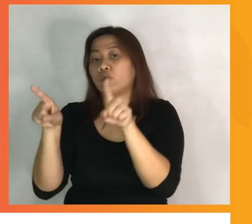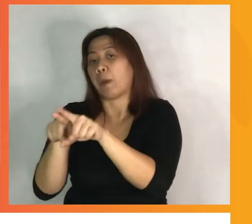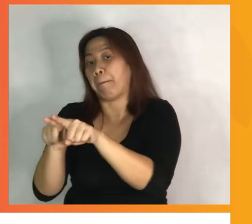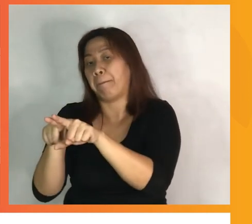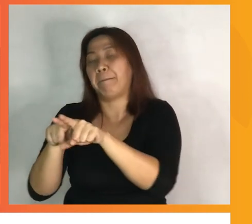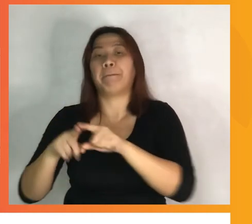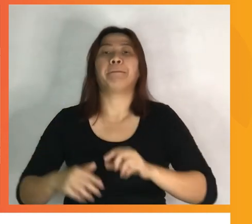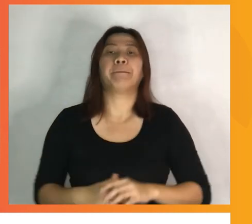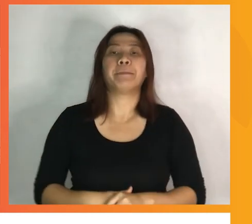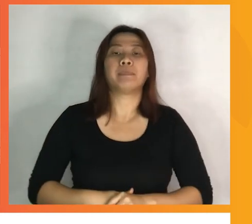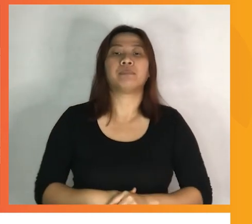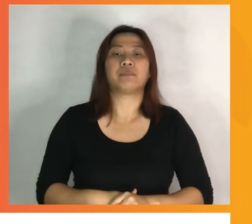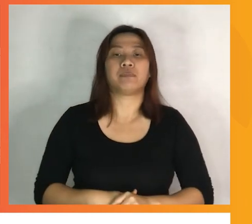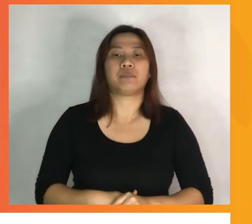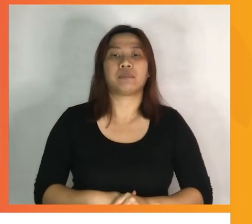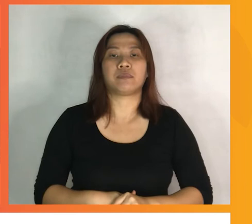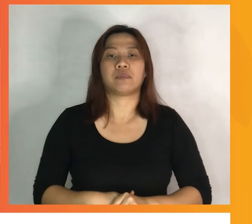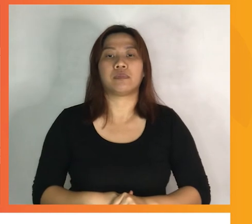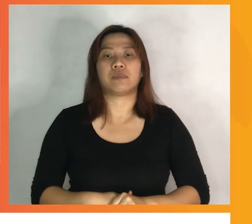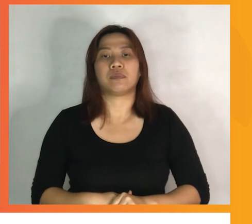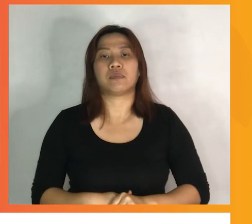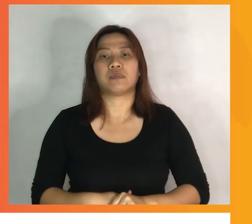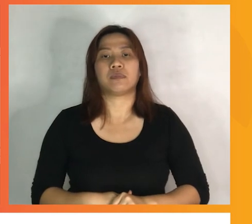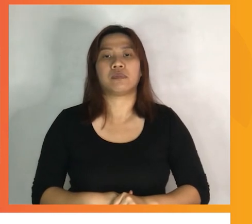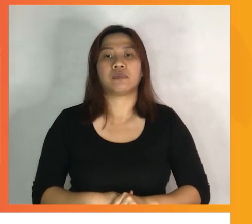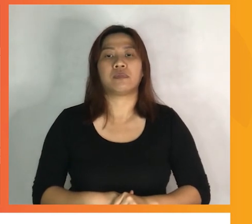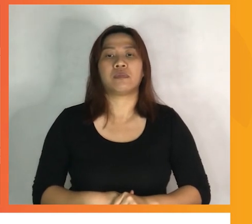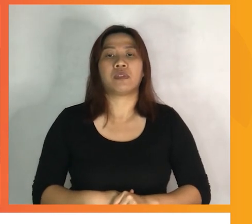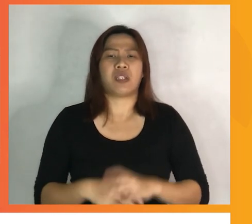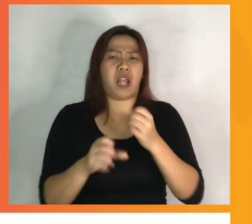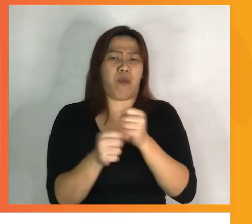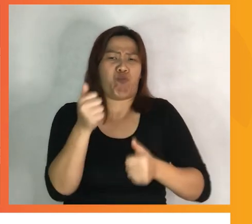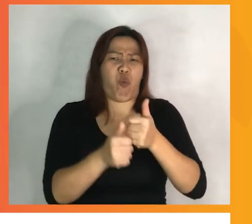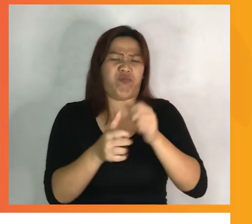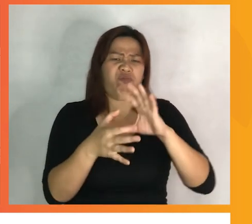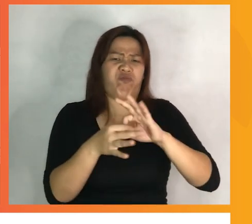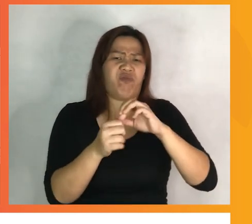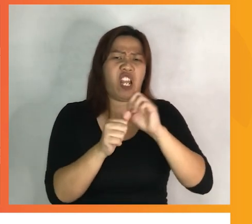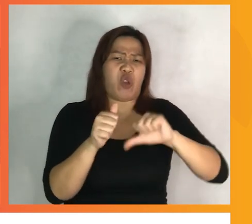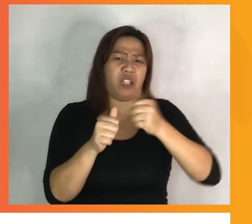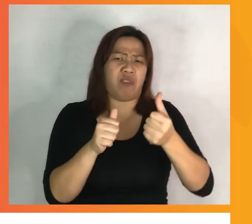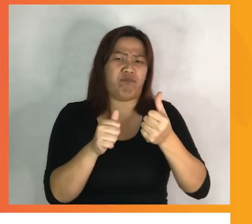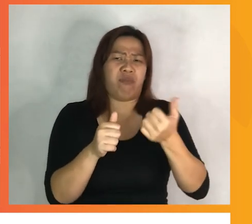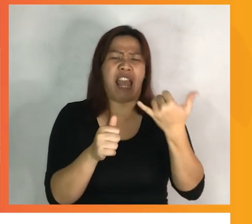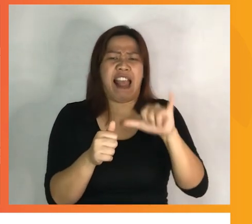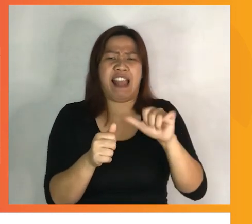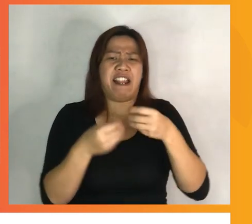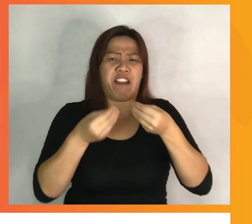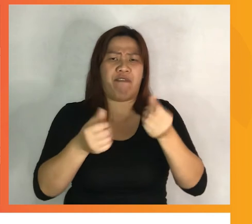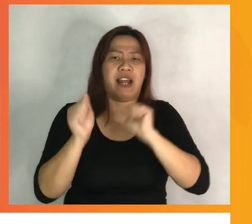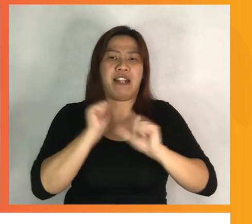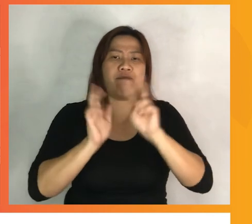to help other people to also succeed and to get the most out of each other within any